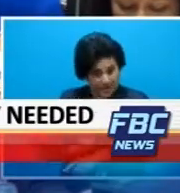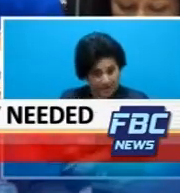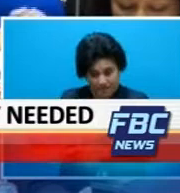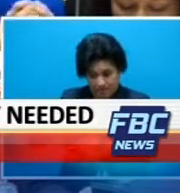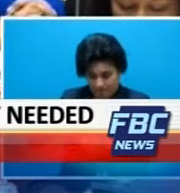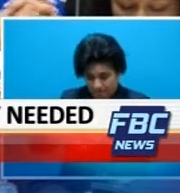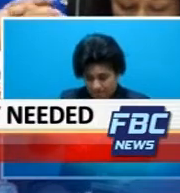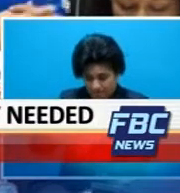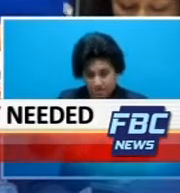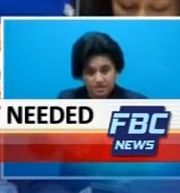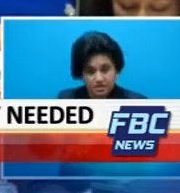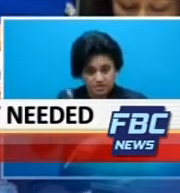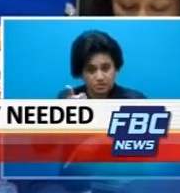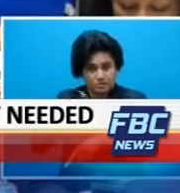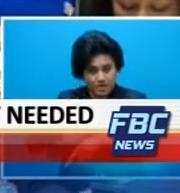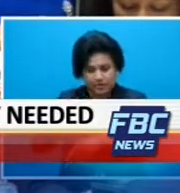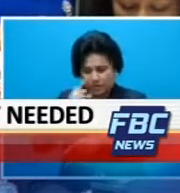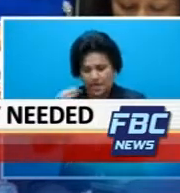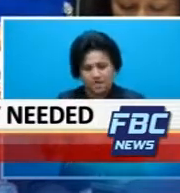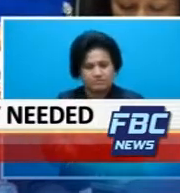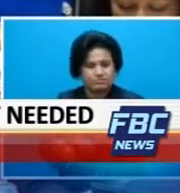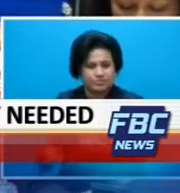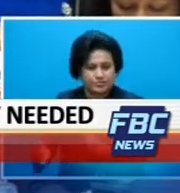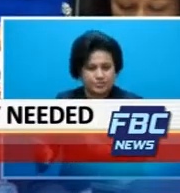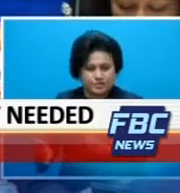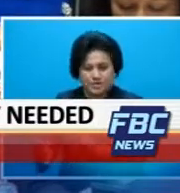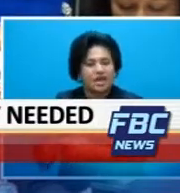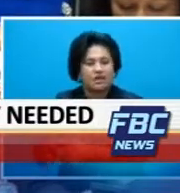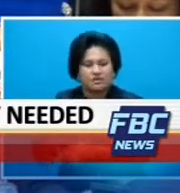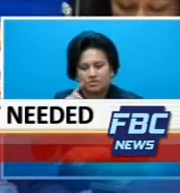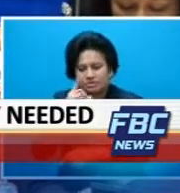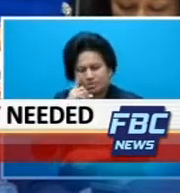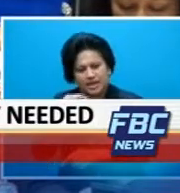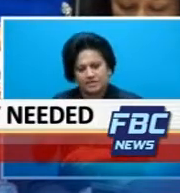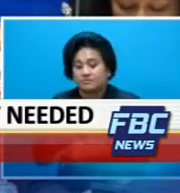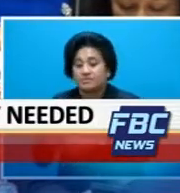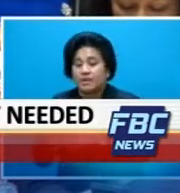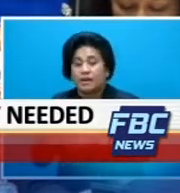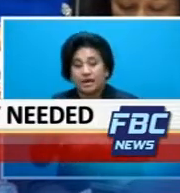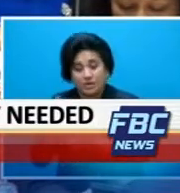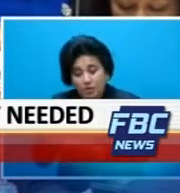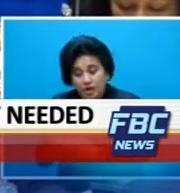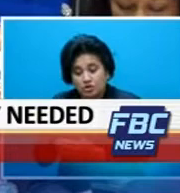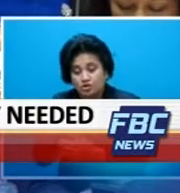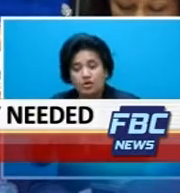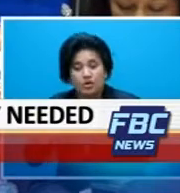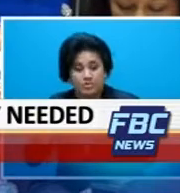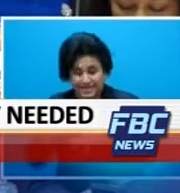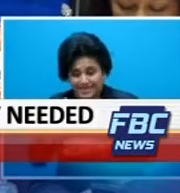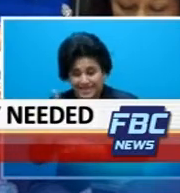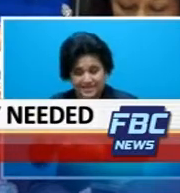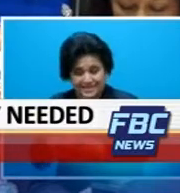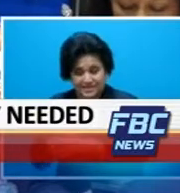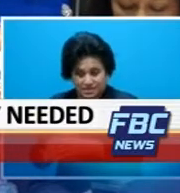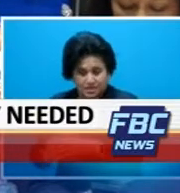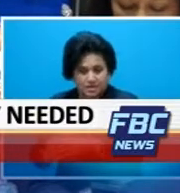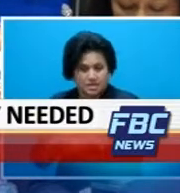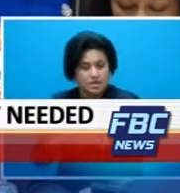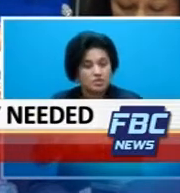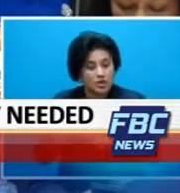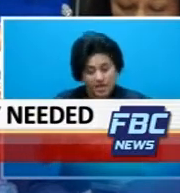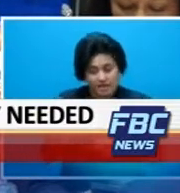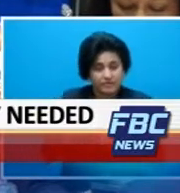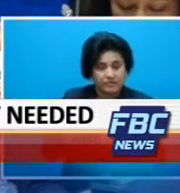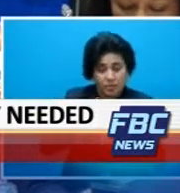yesterday, with debate and a vote to be held urgently tomorrow. Sayed Kayum says there is a great need to fast-track the bill to